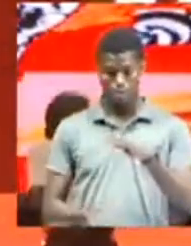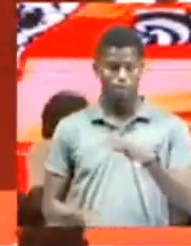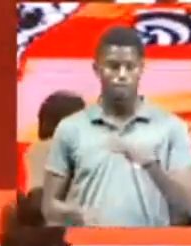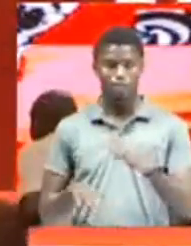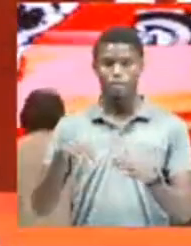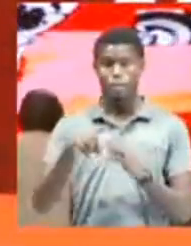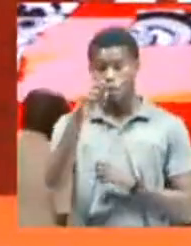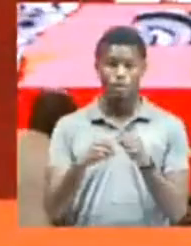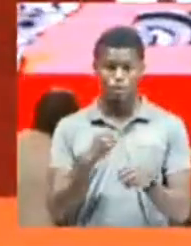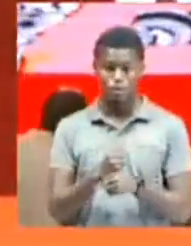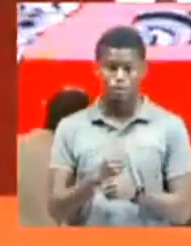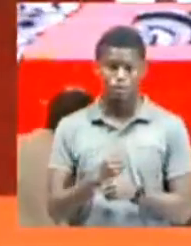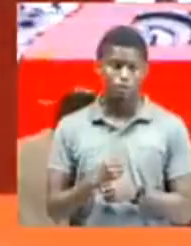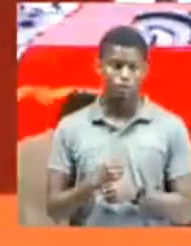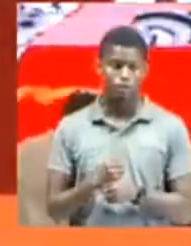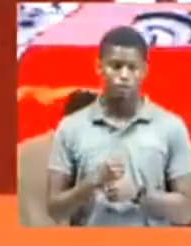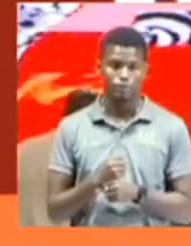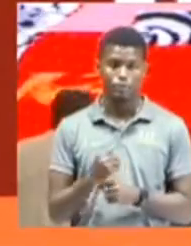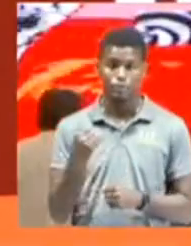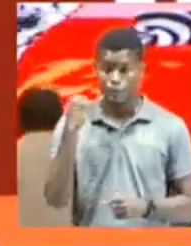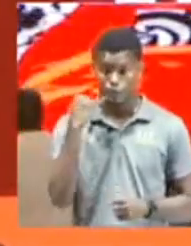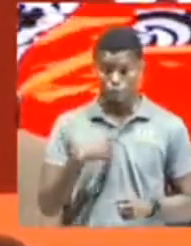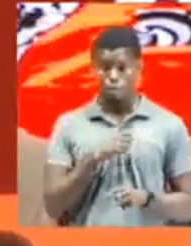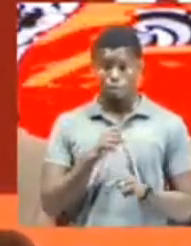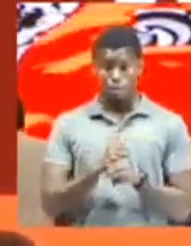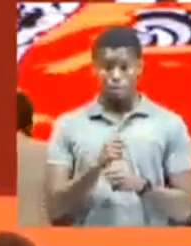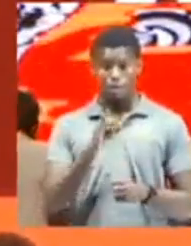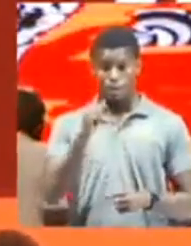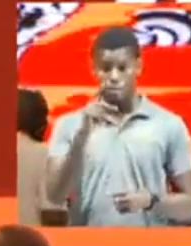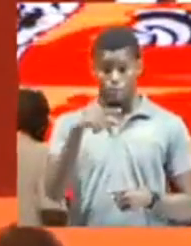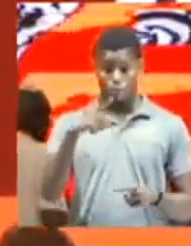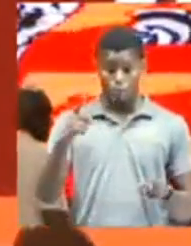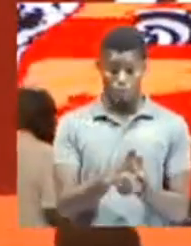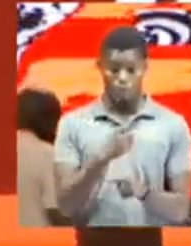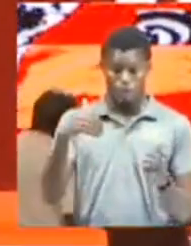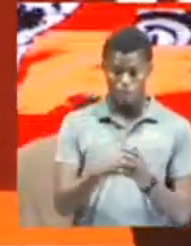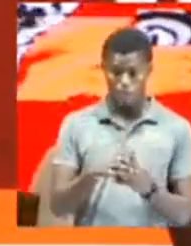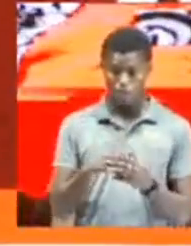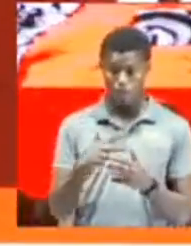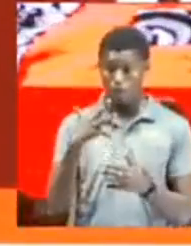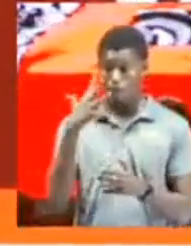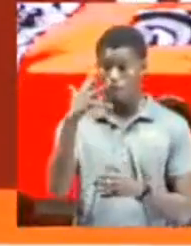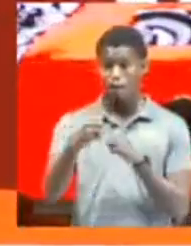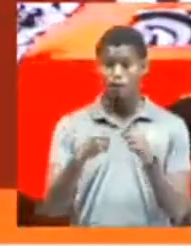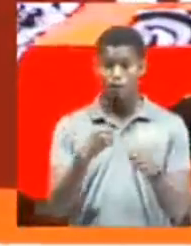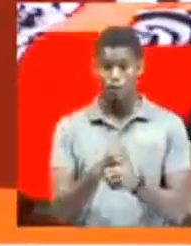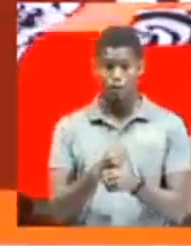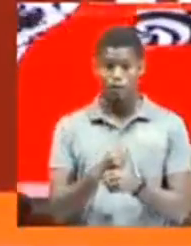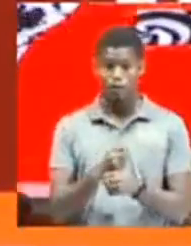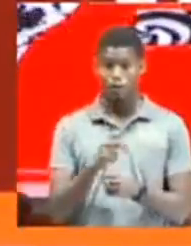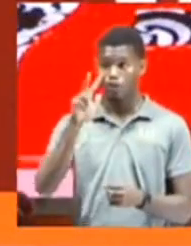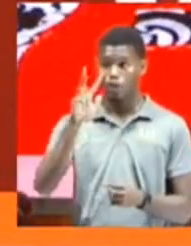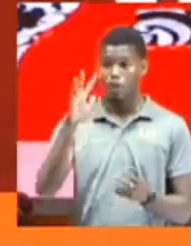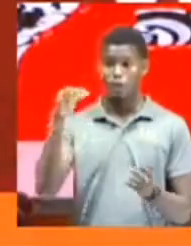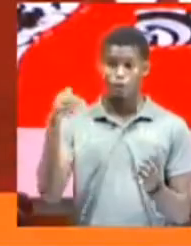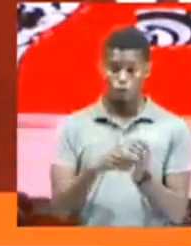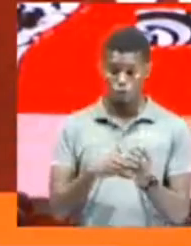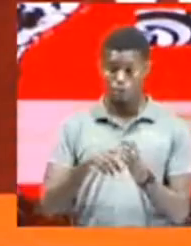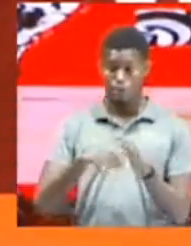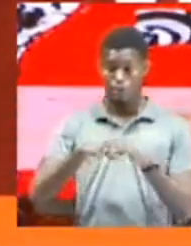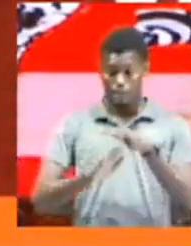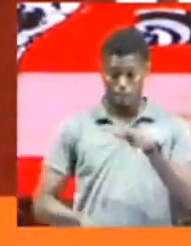make Labour right win again, over 5 years, 35,000 less children will pass mathematics.